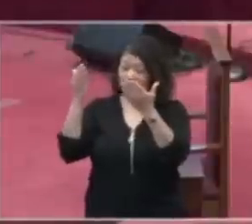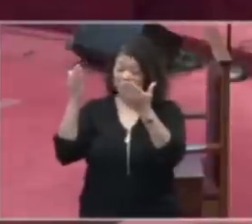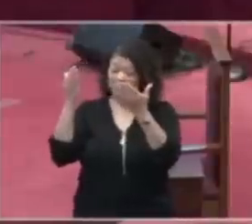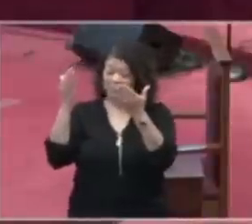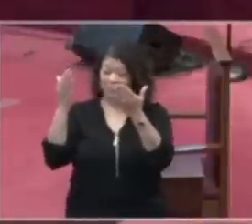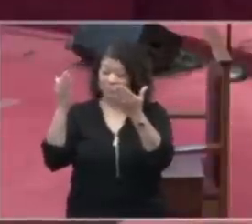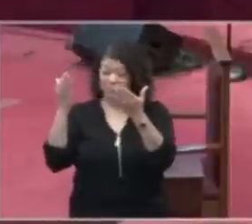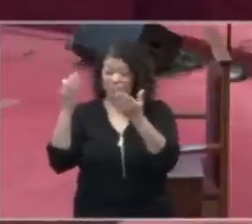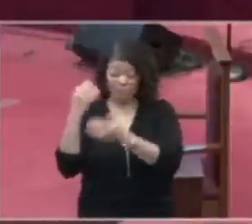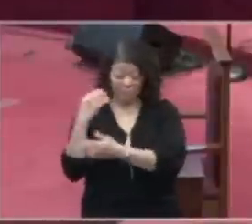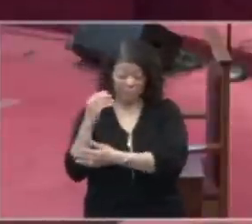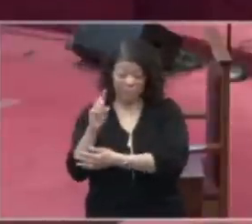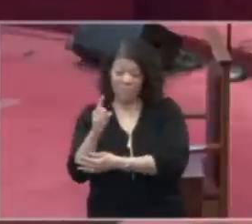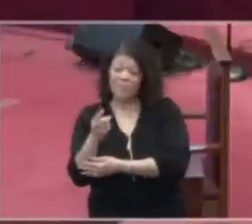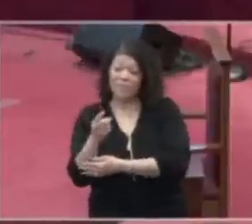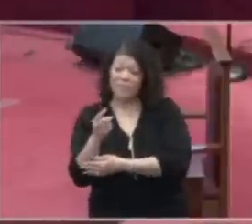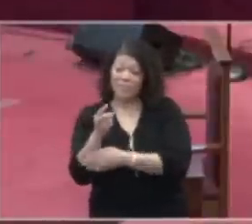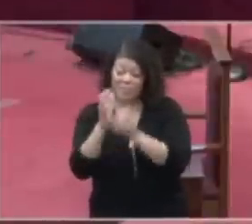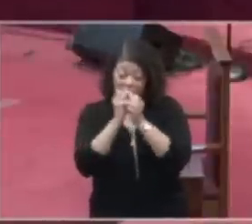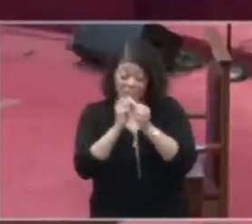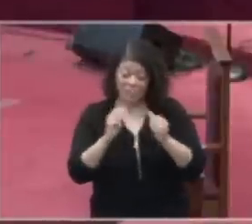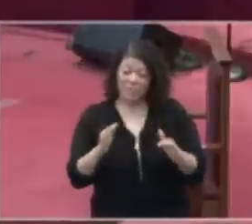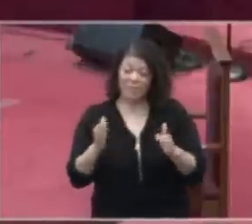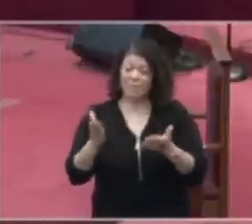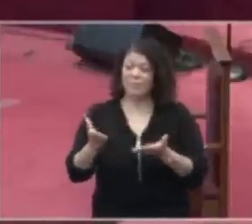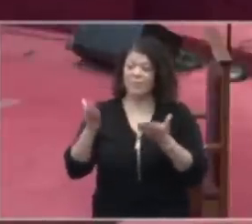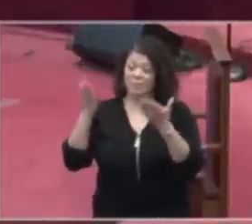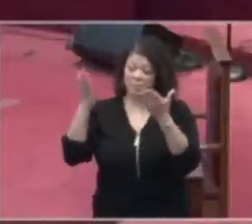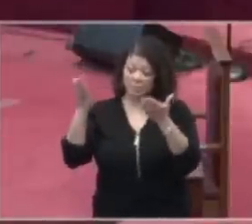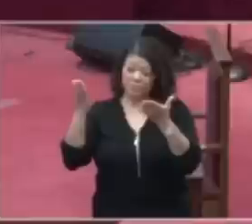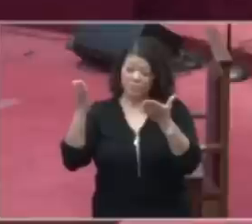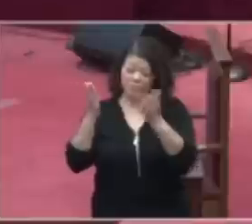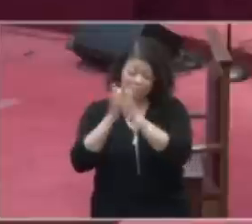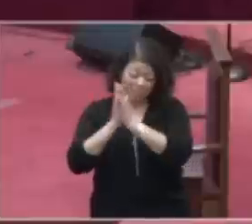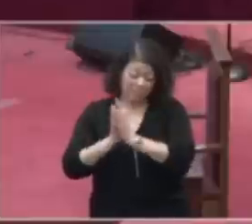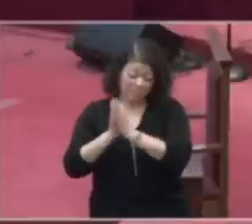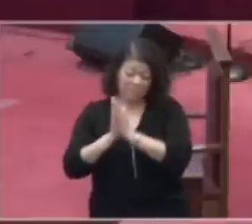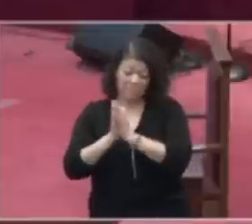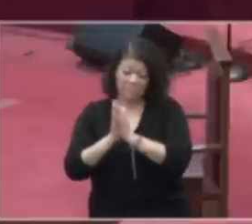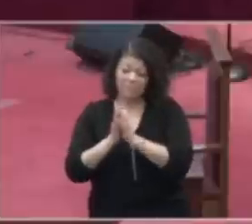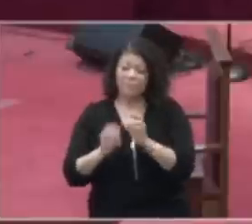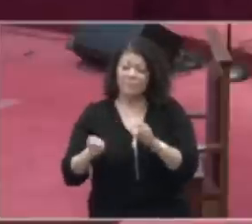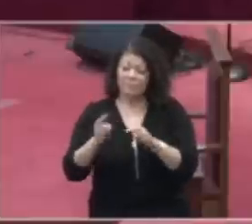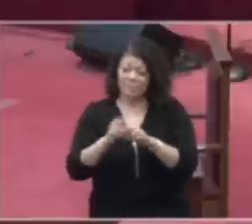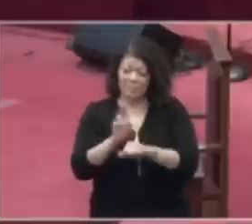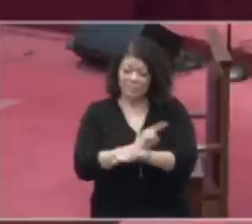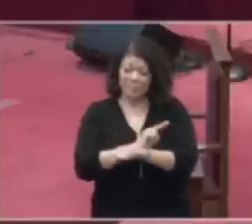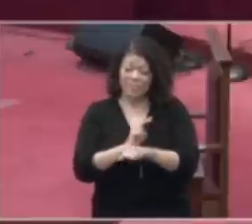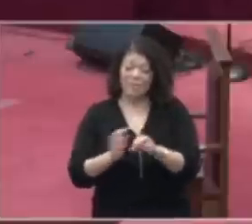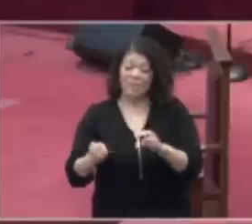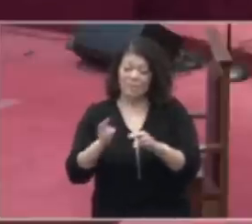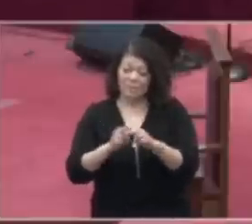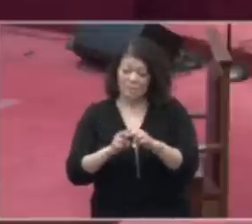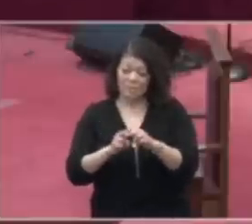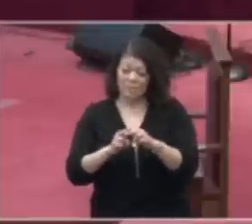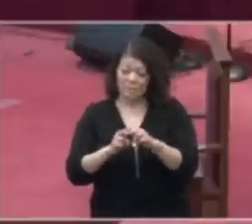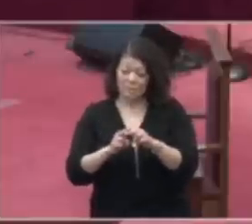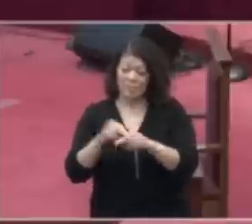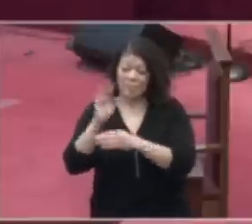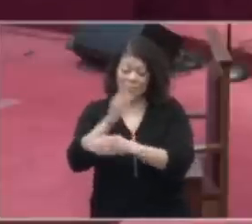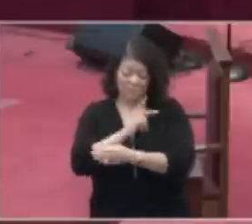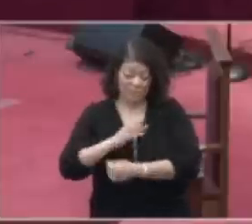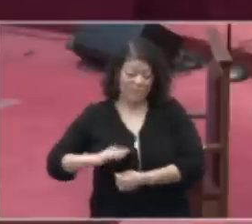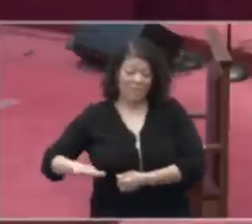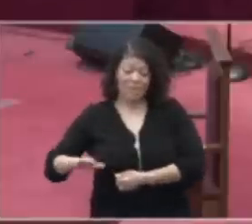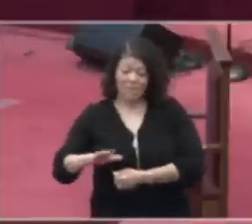we present this first fruits offering to you, and we ask that you would multiply it and use it for the upbuilding and the advancement of